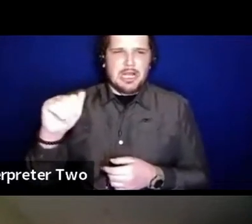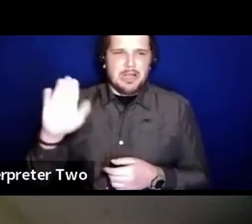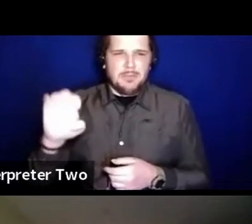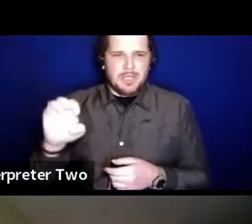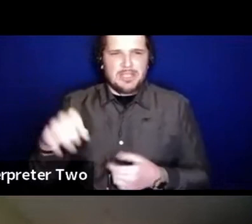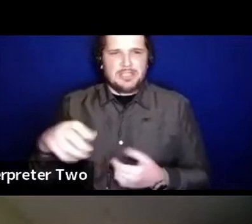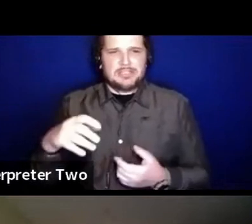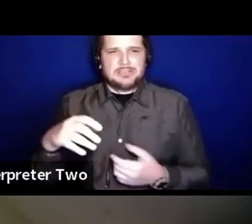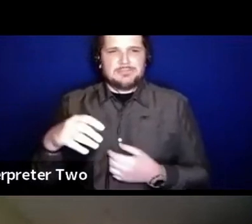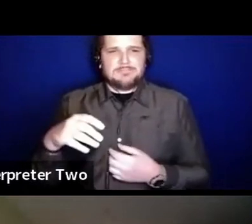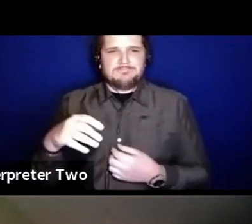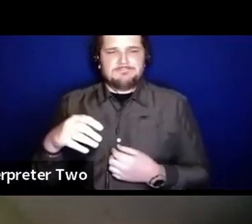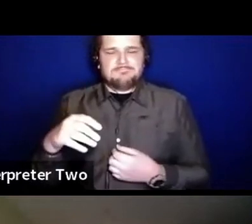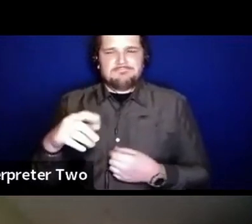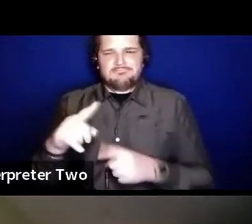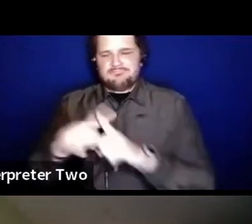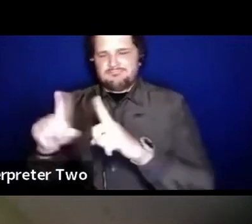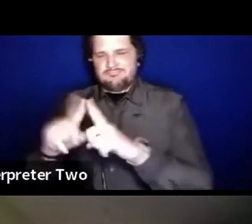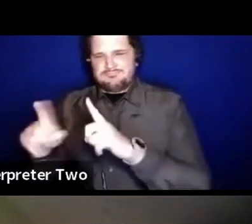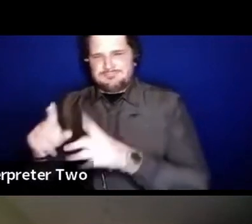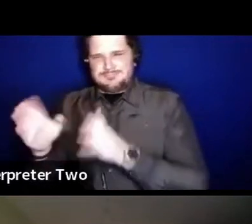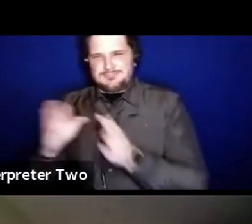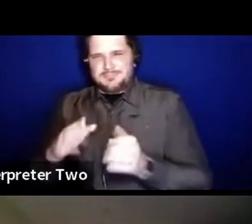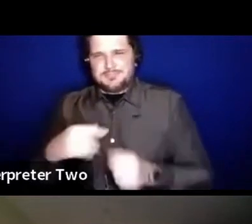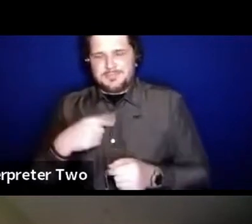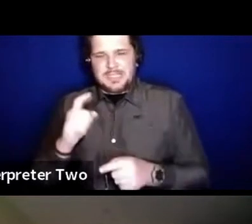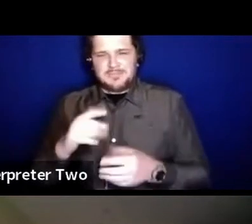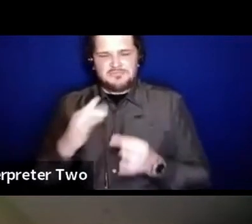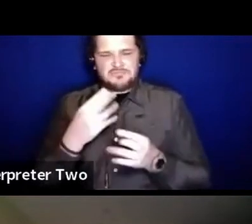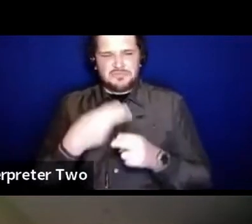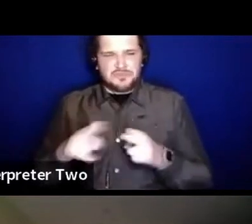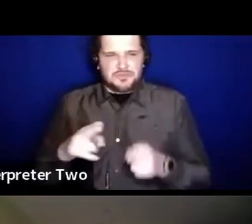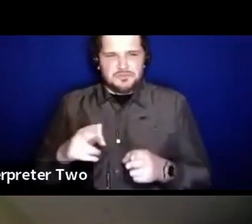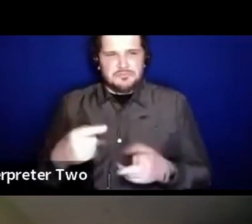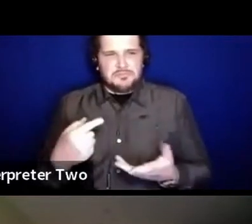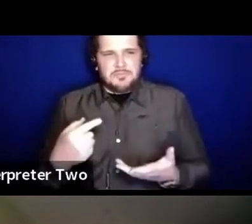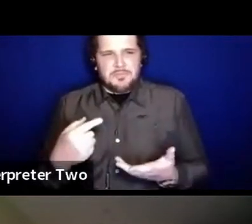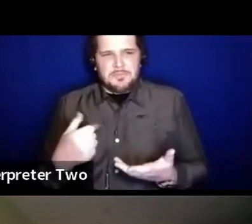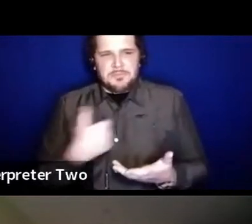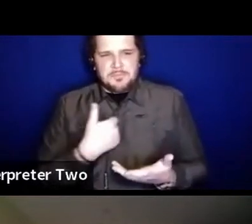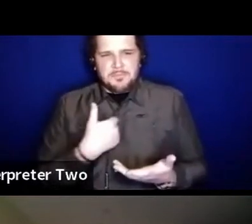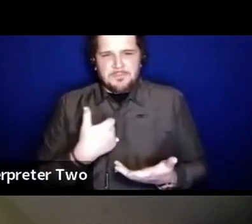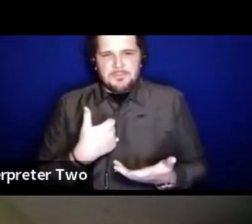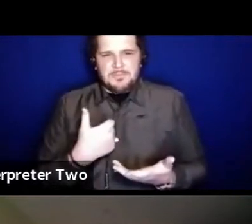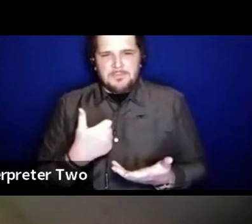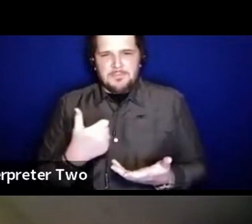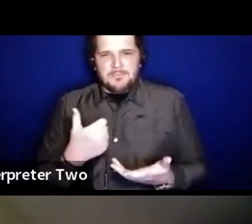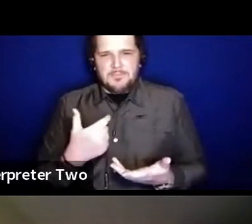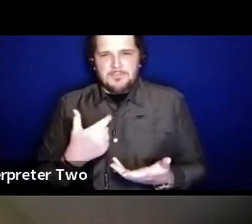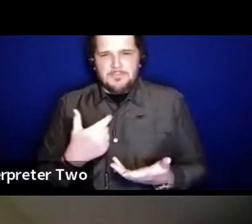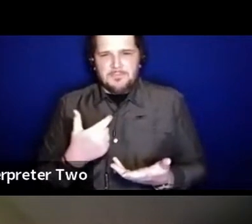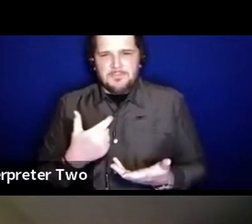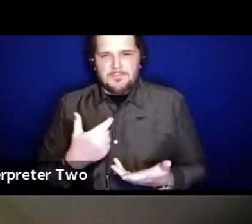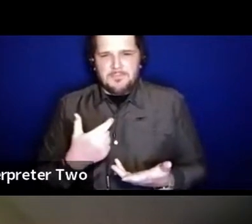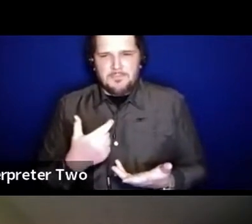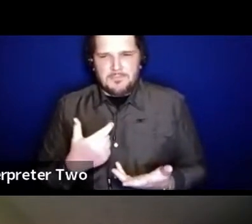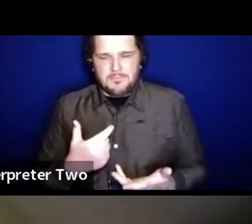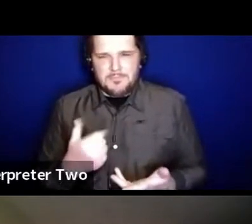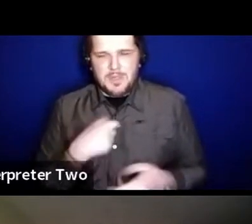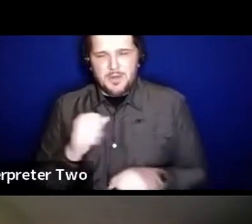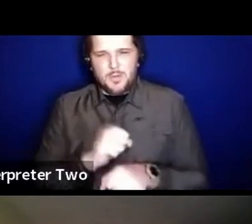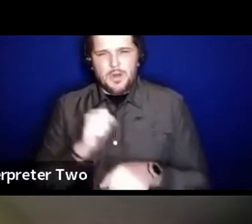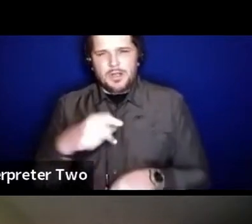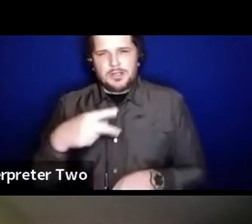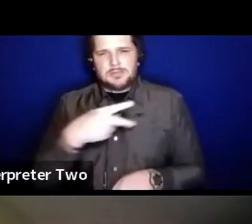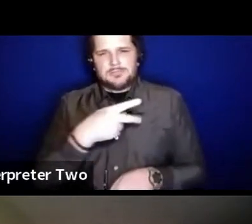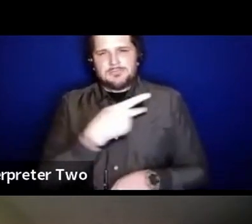peoples. I can just be very brief about myself, actually. So I work as a palliative care physician, and